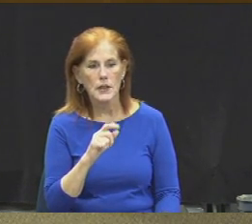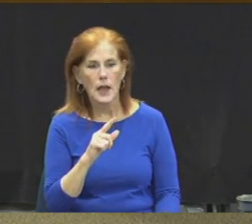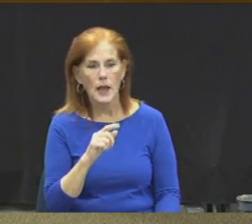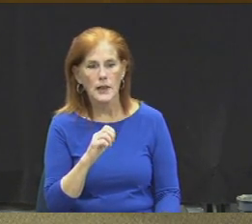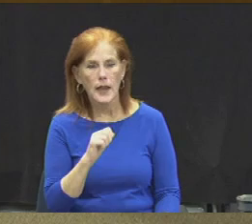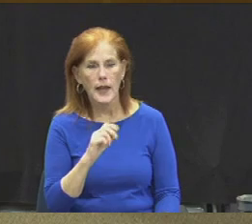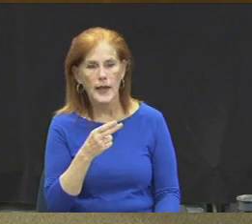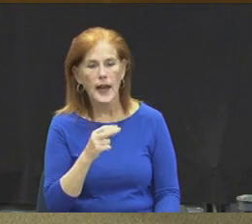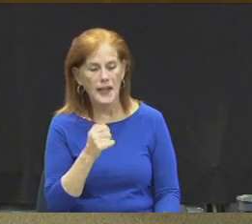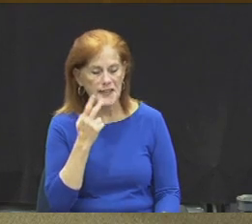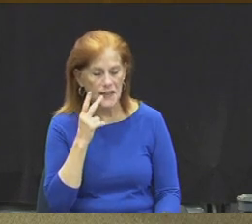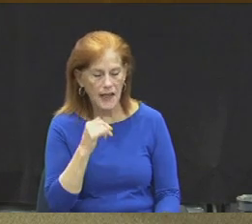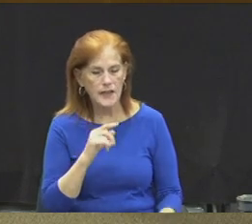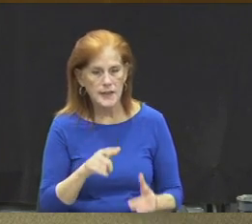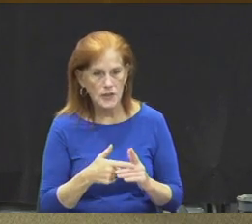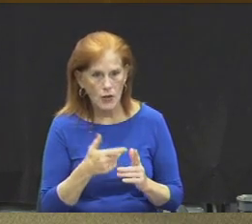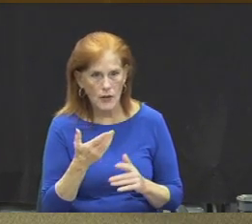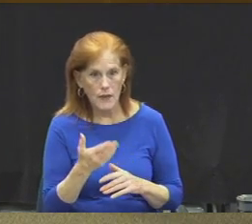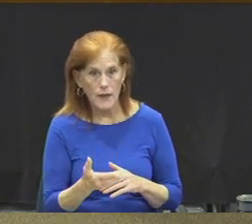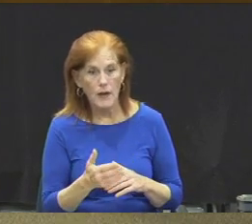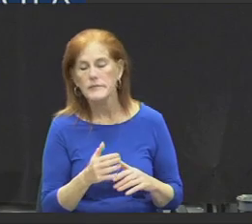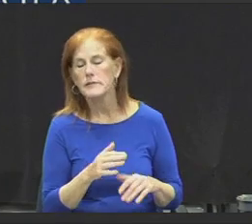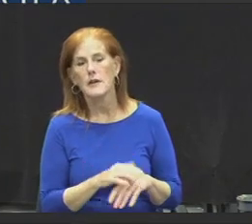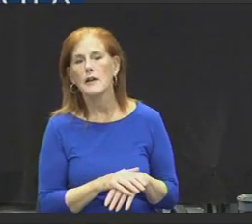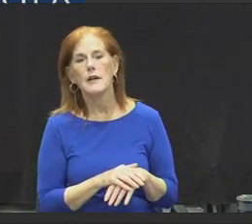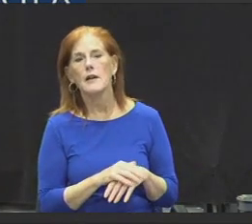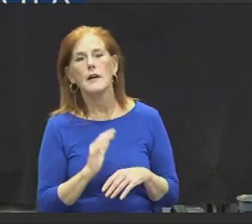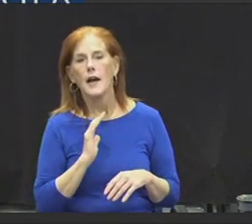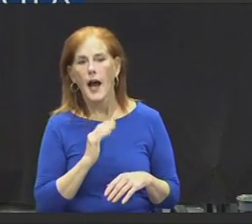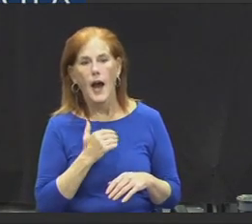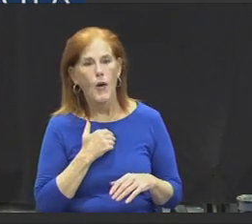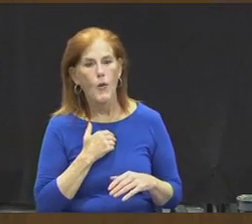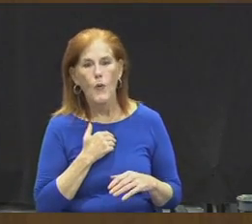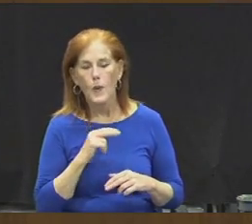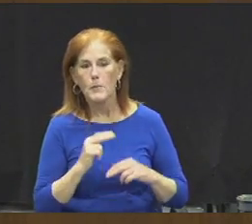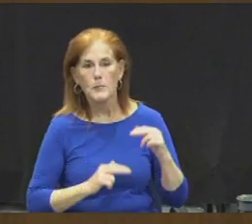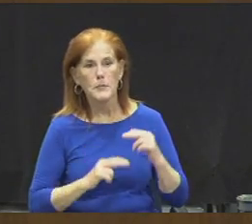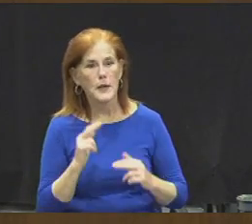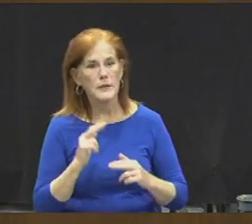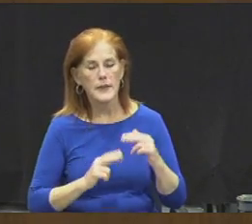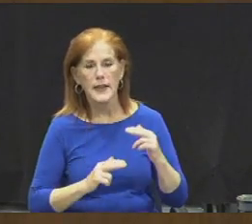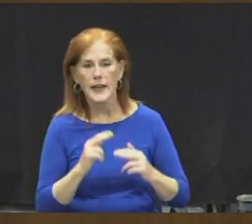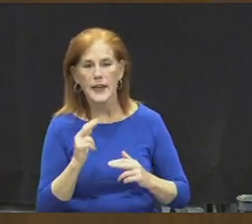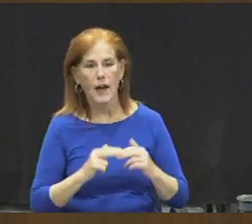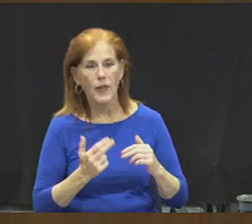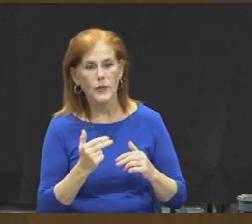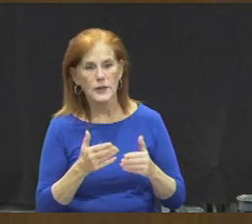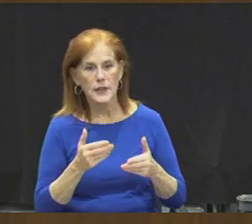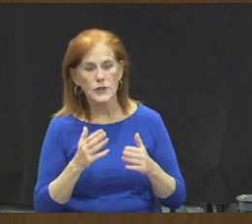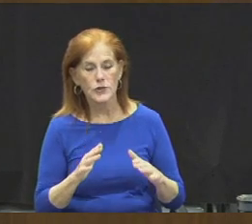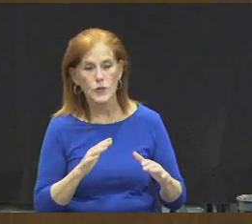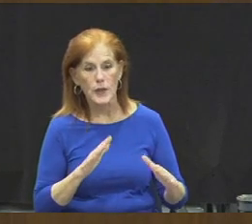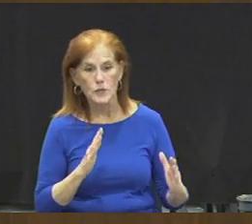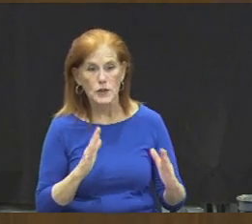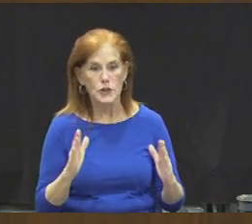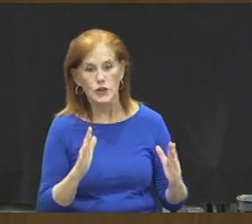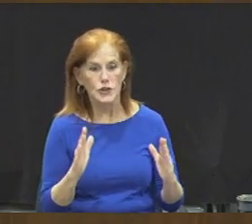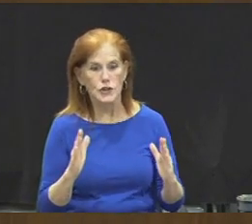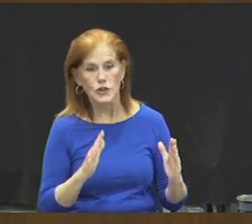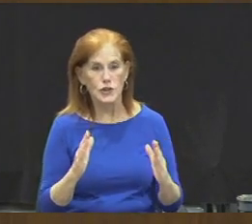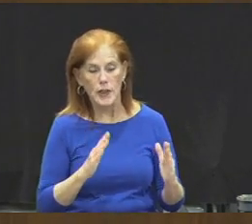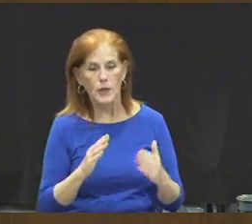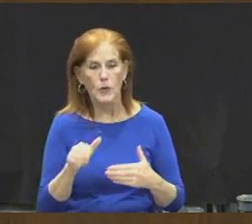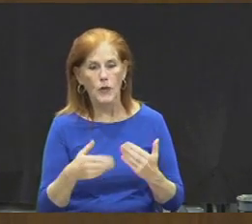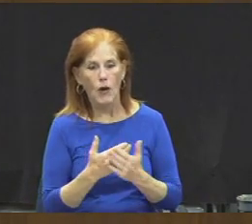think. Yeah, and I mean, it's just, our whole building would shake, with bringing in all the trucks